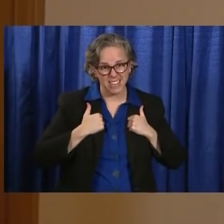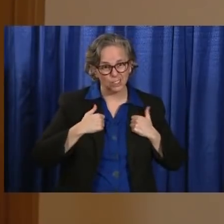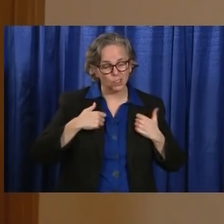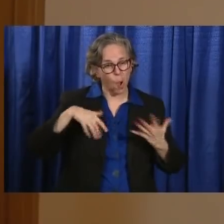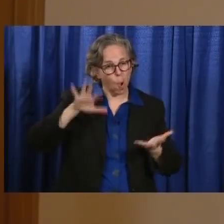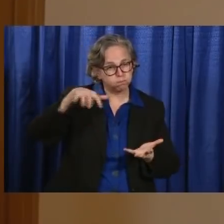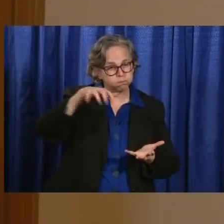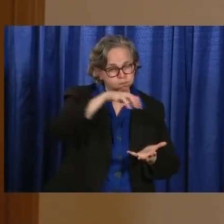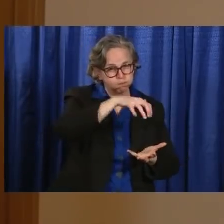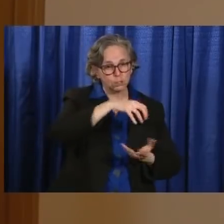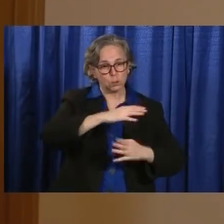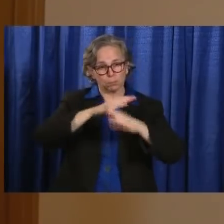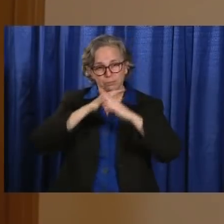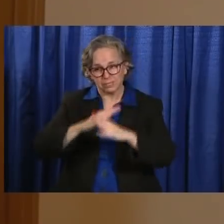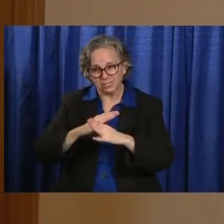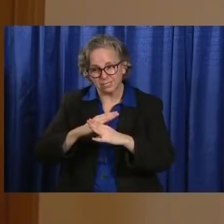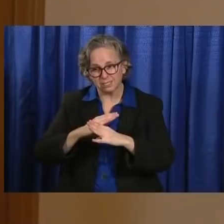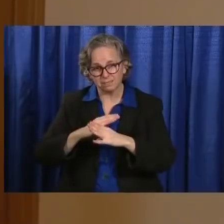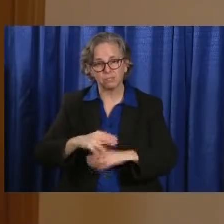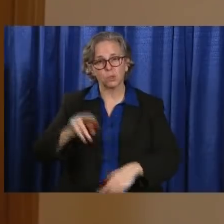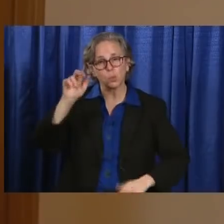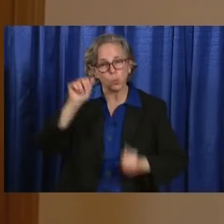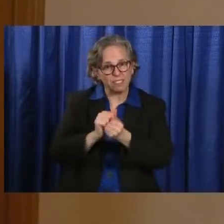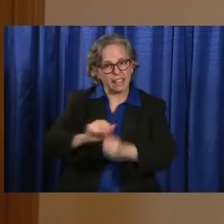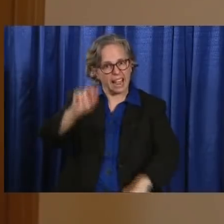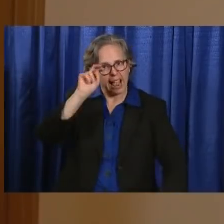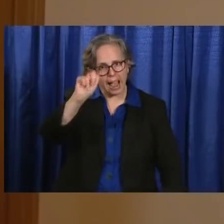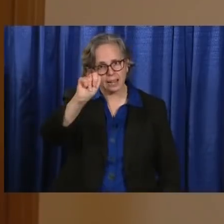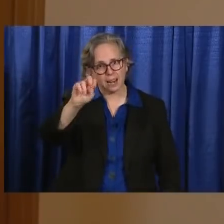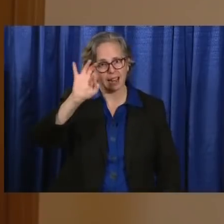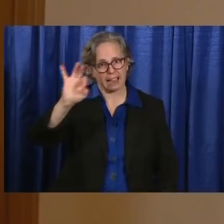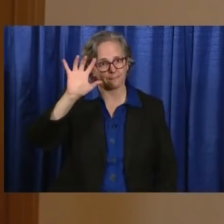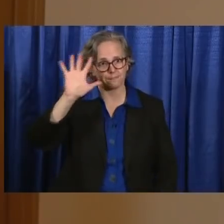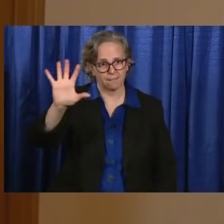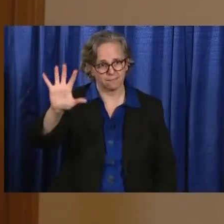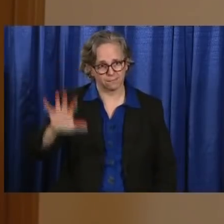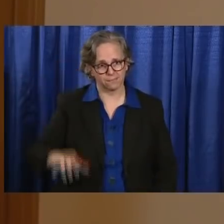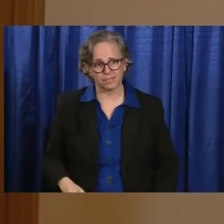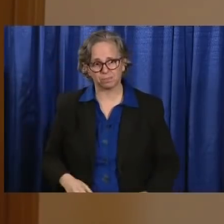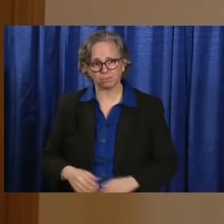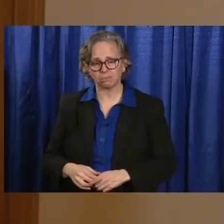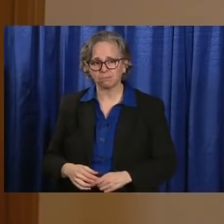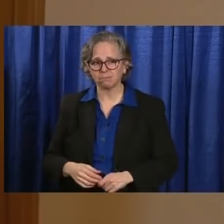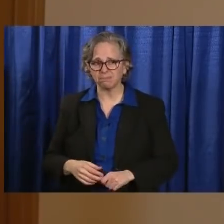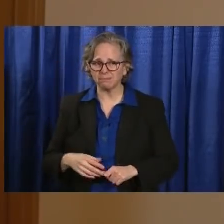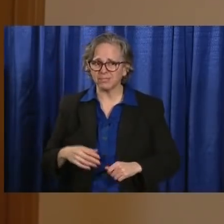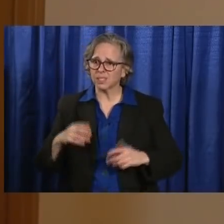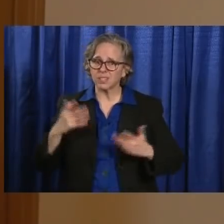It is basically forcing our whole world to fight for a precious amount of